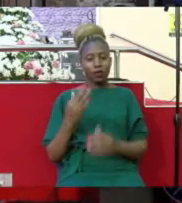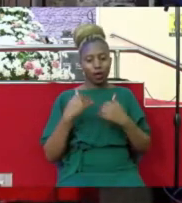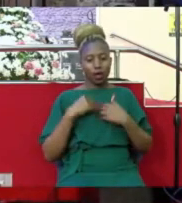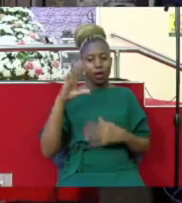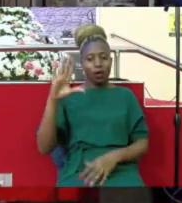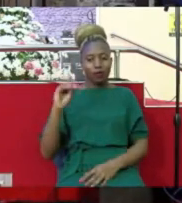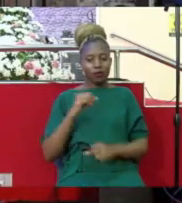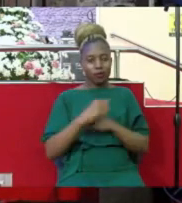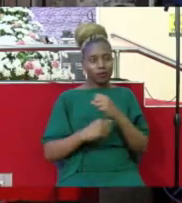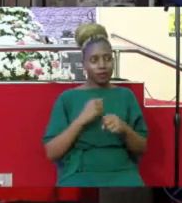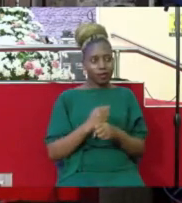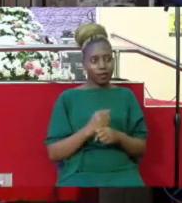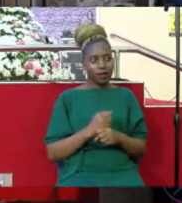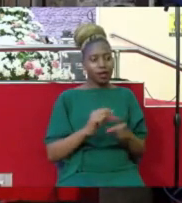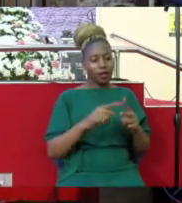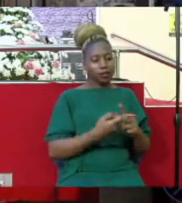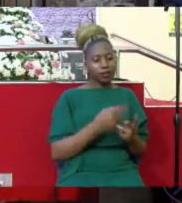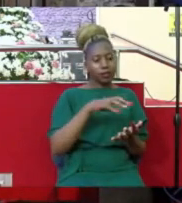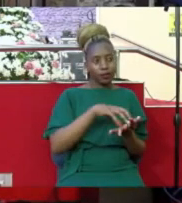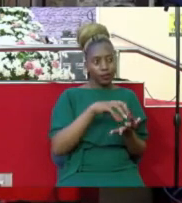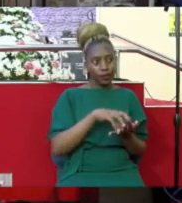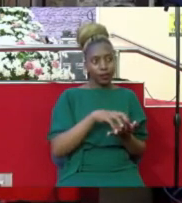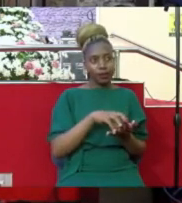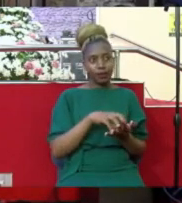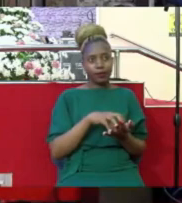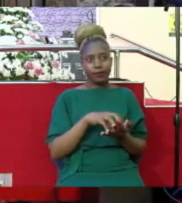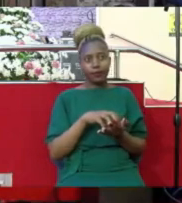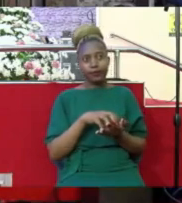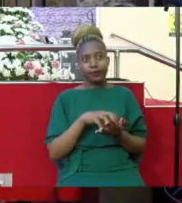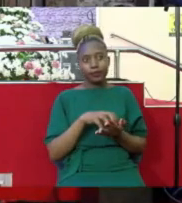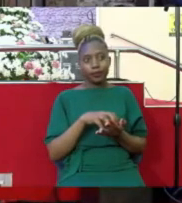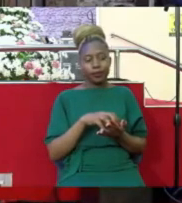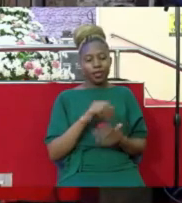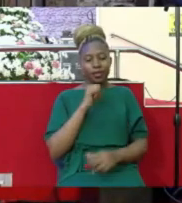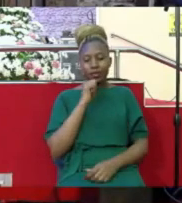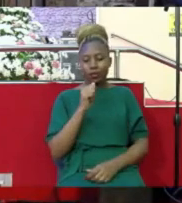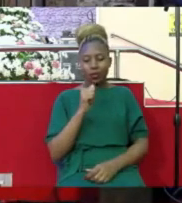A Genesis moment is not a respecter of age.